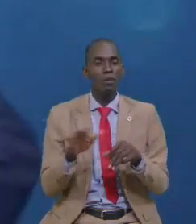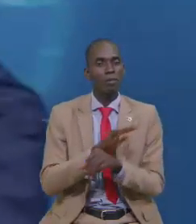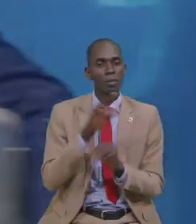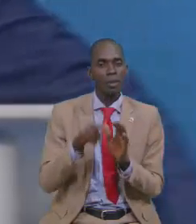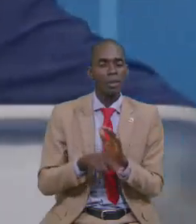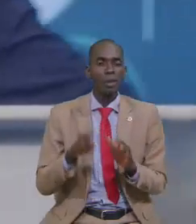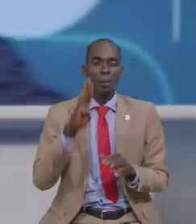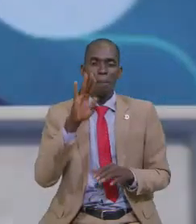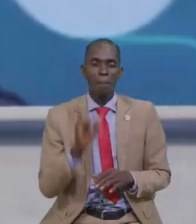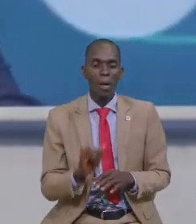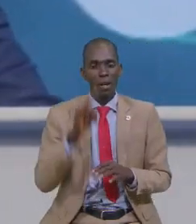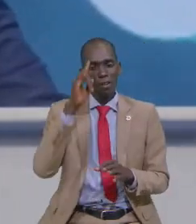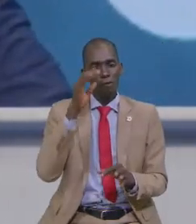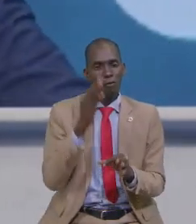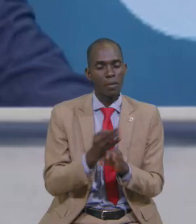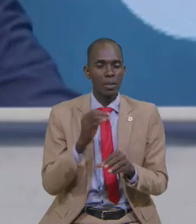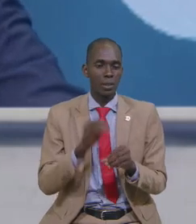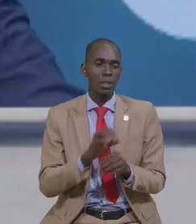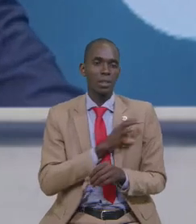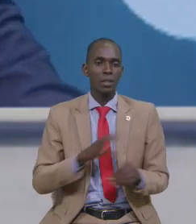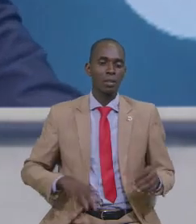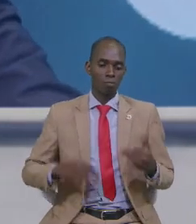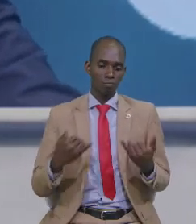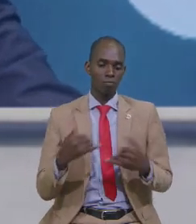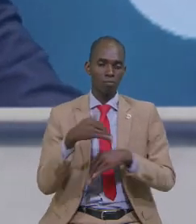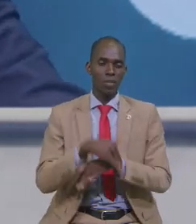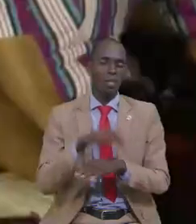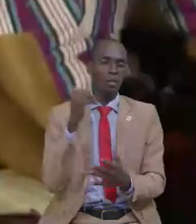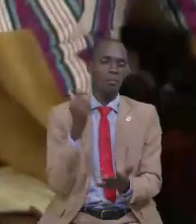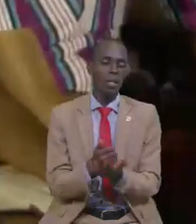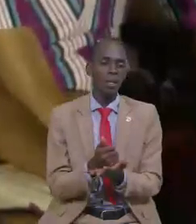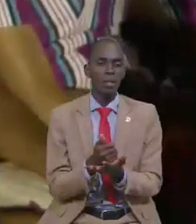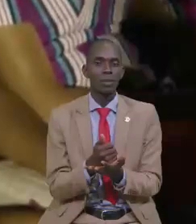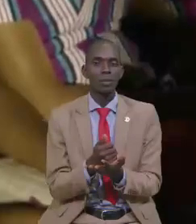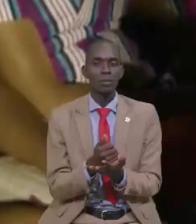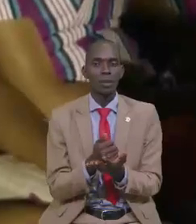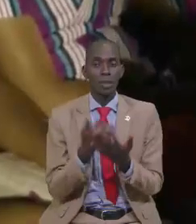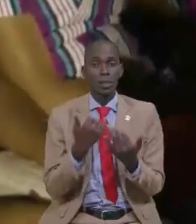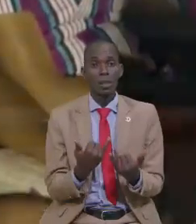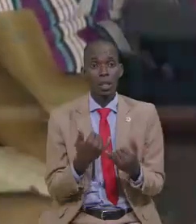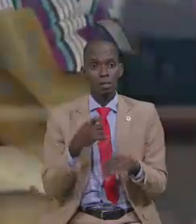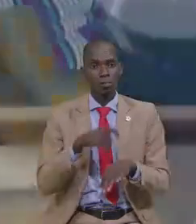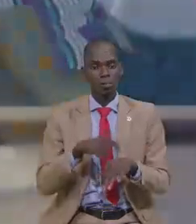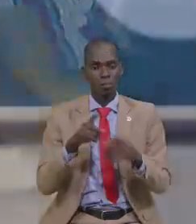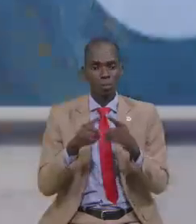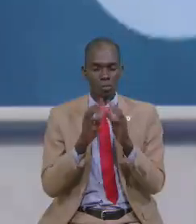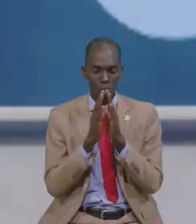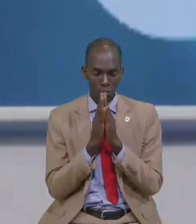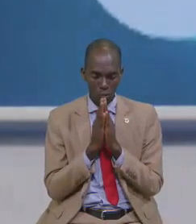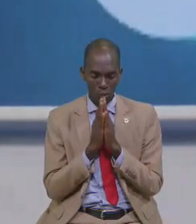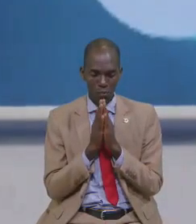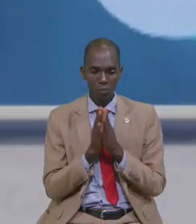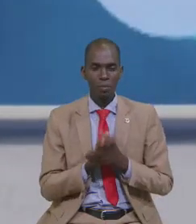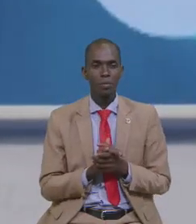by faith in Christ tonight. Amen. Heads bowed and eyes